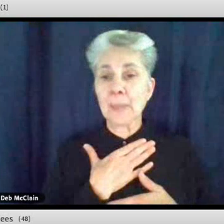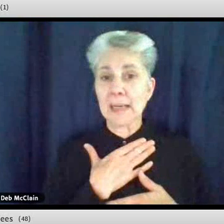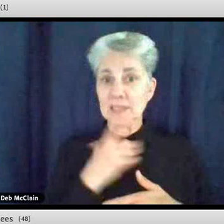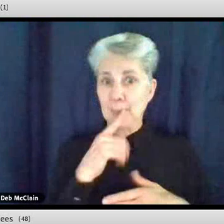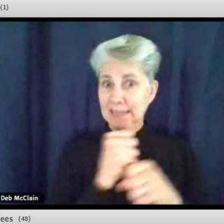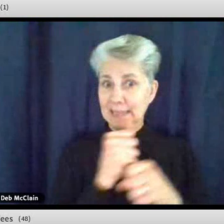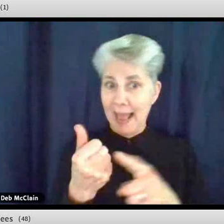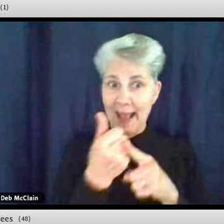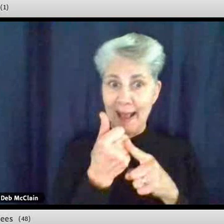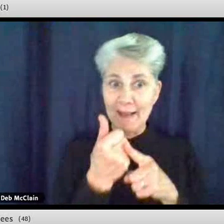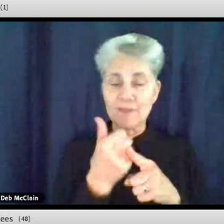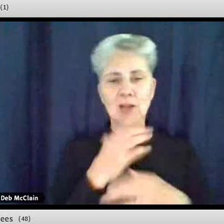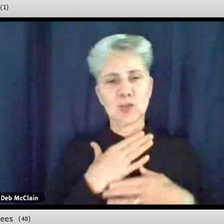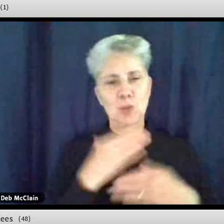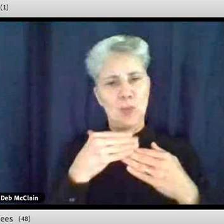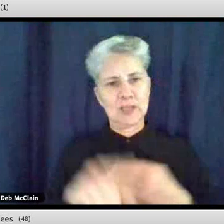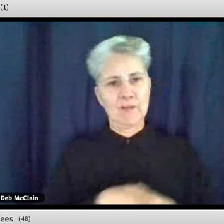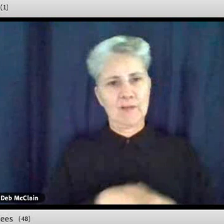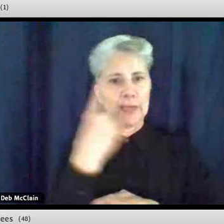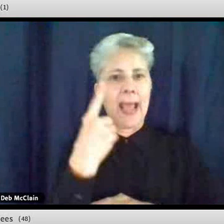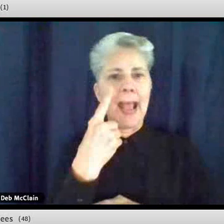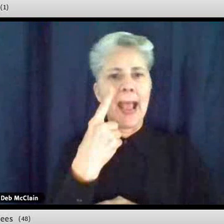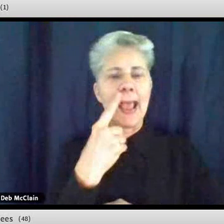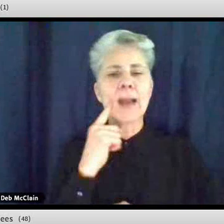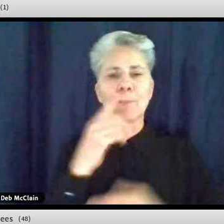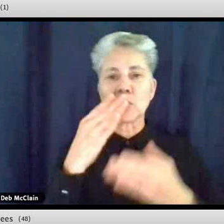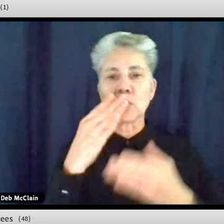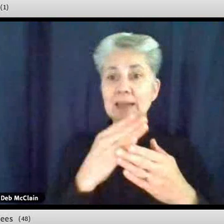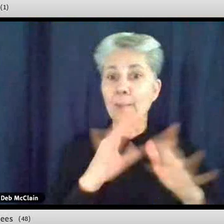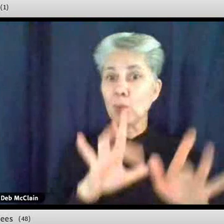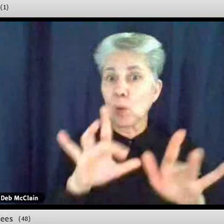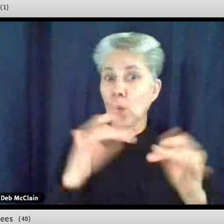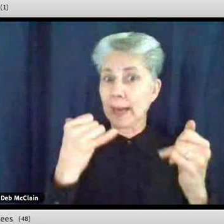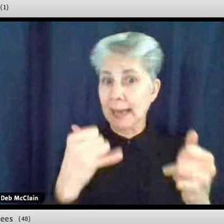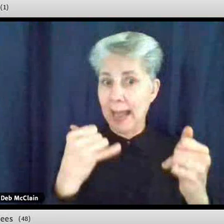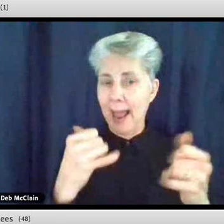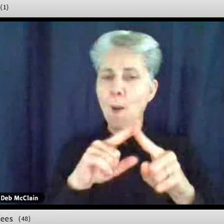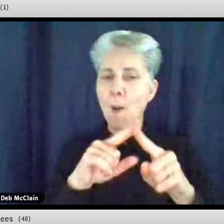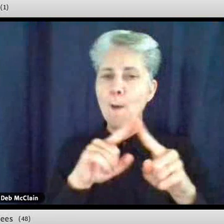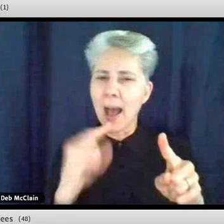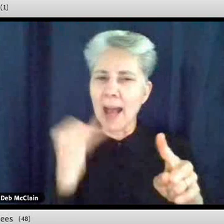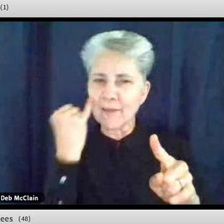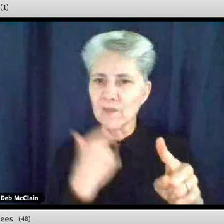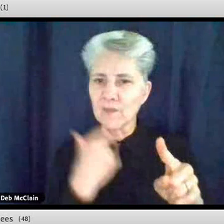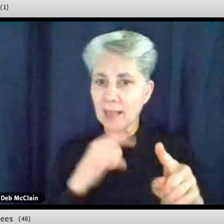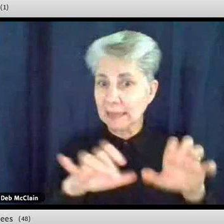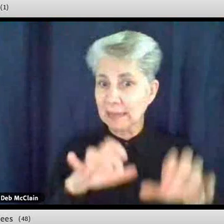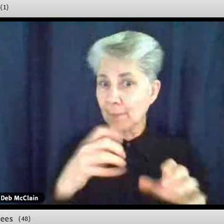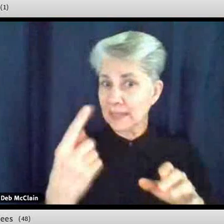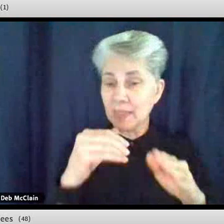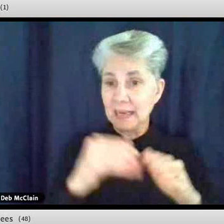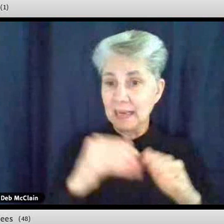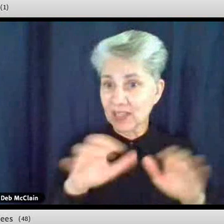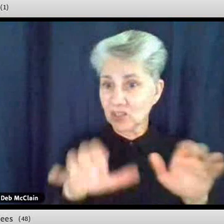your day. I'm going to stop the recording now, but if you feel like typing something into chat number 5,